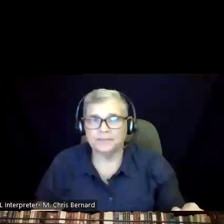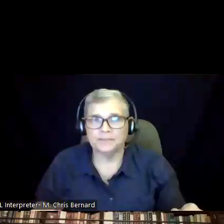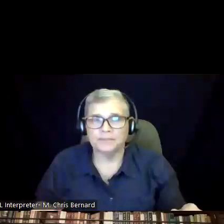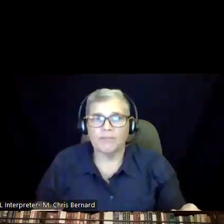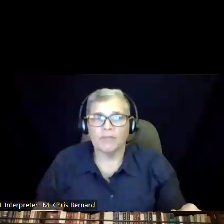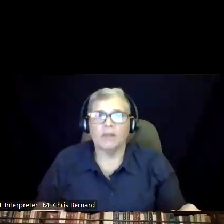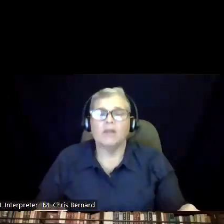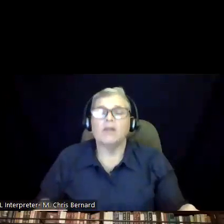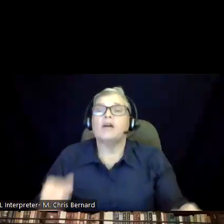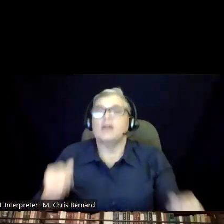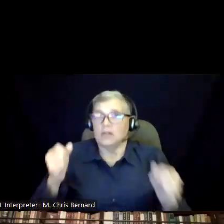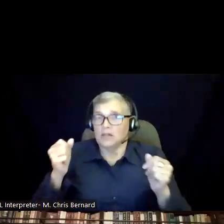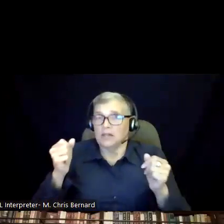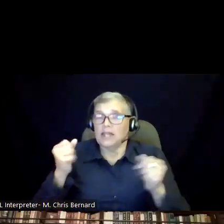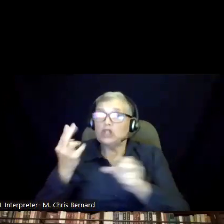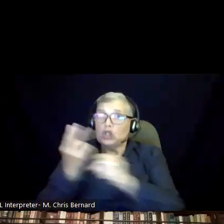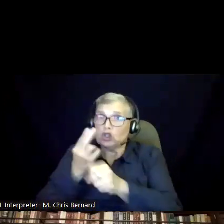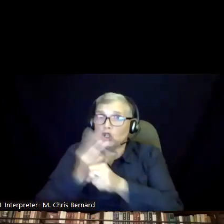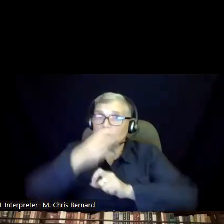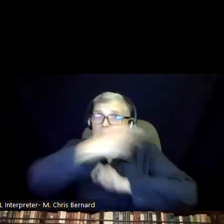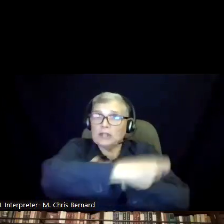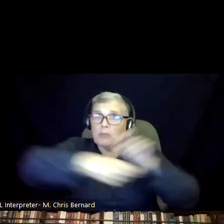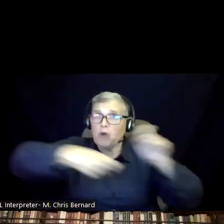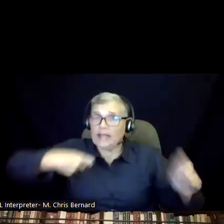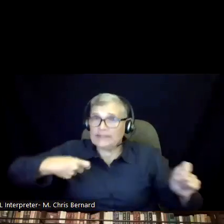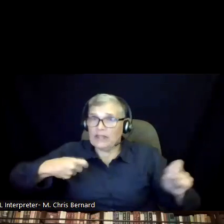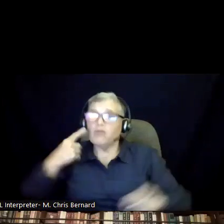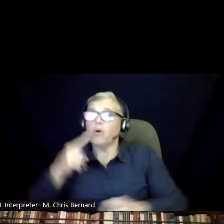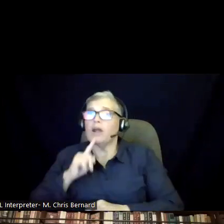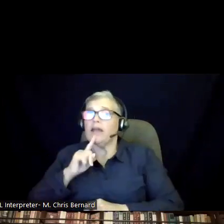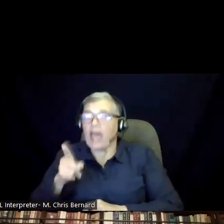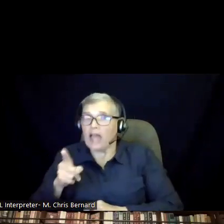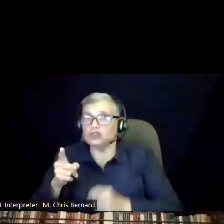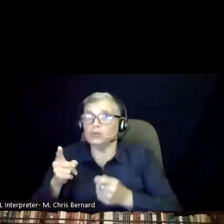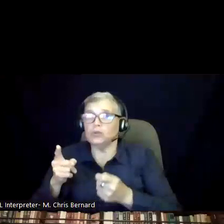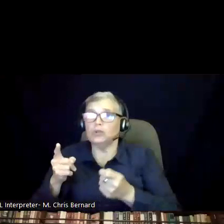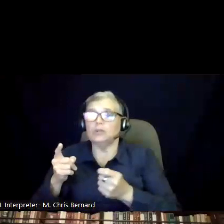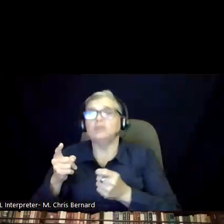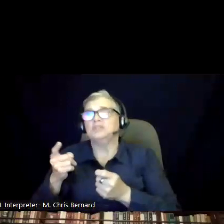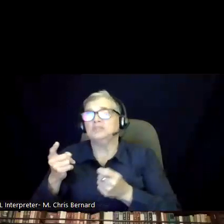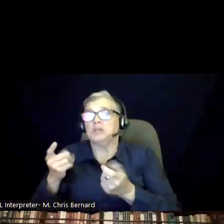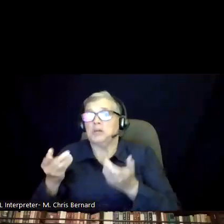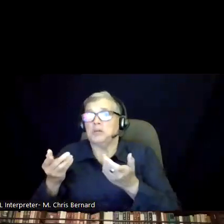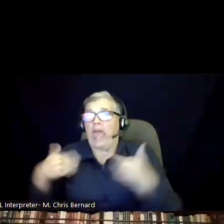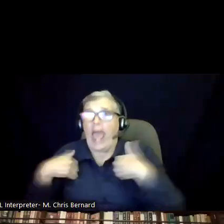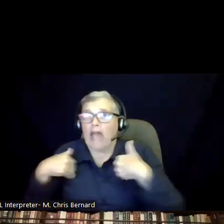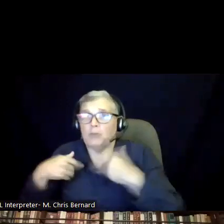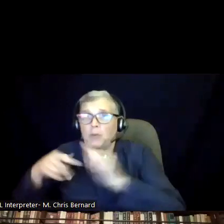It's frequently used as a proxy for actual or more tangible wildlife policy,